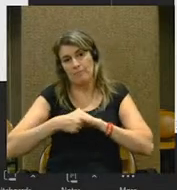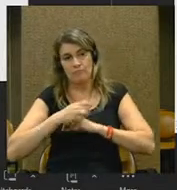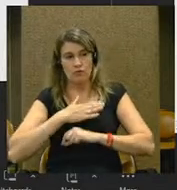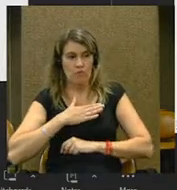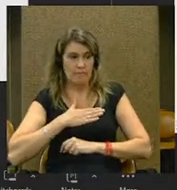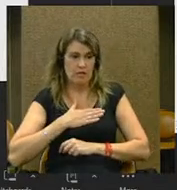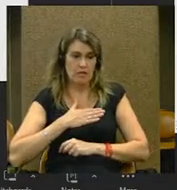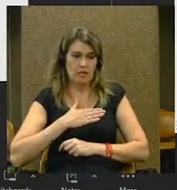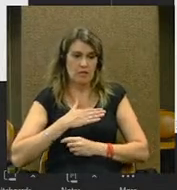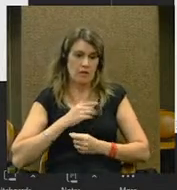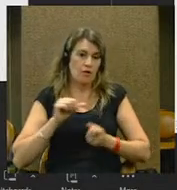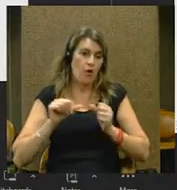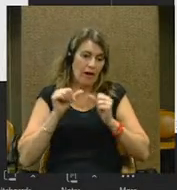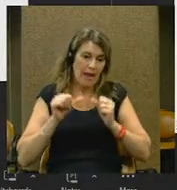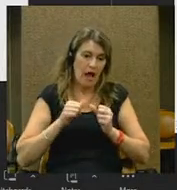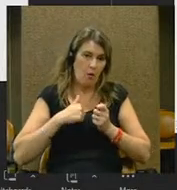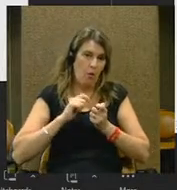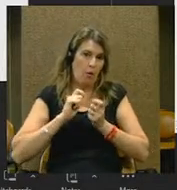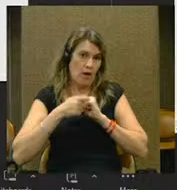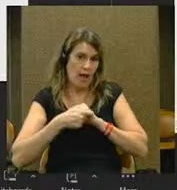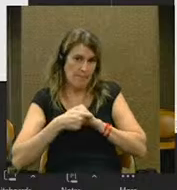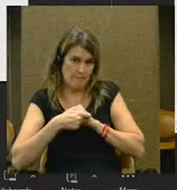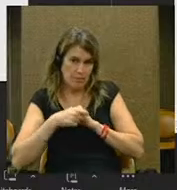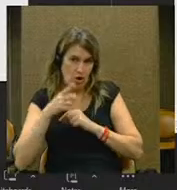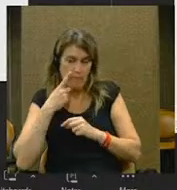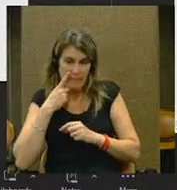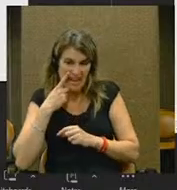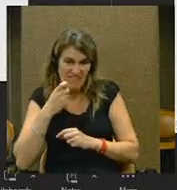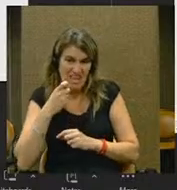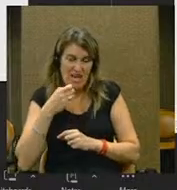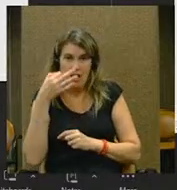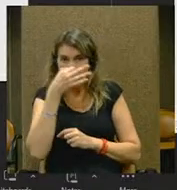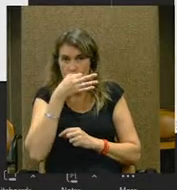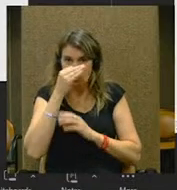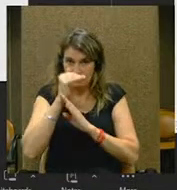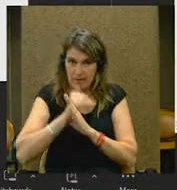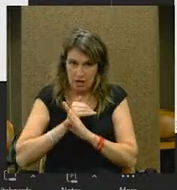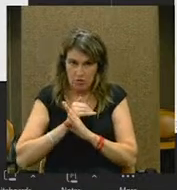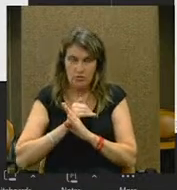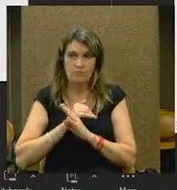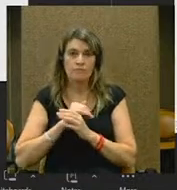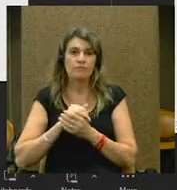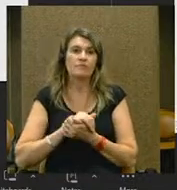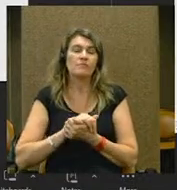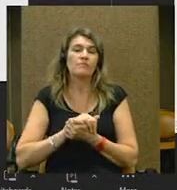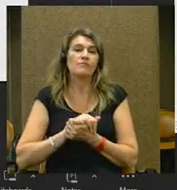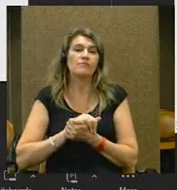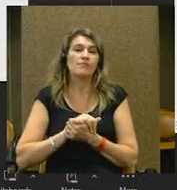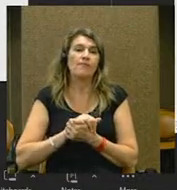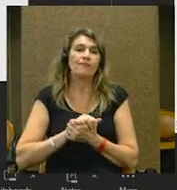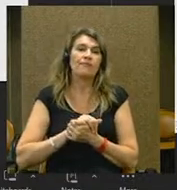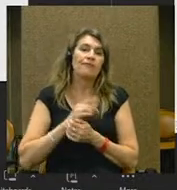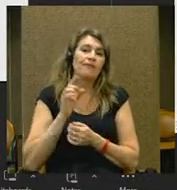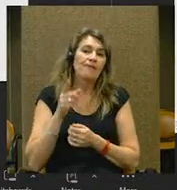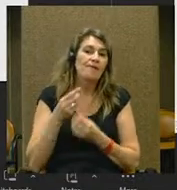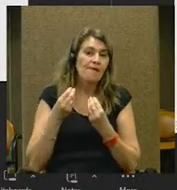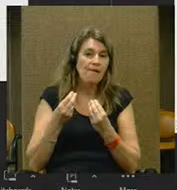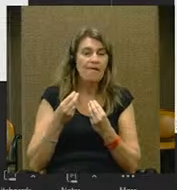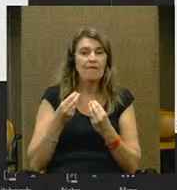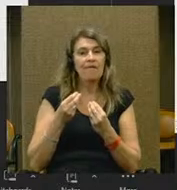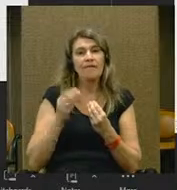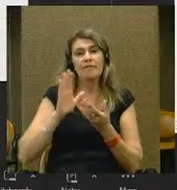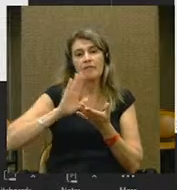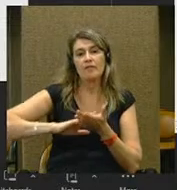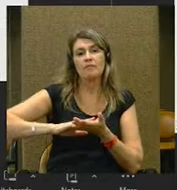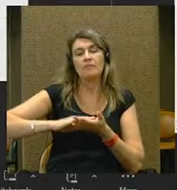It also enables us to gain some information about what's happening in the illicit drug market in terms of trends, both